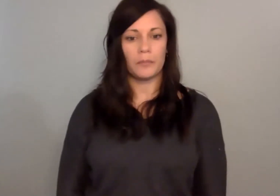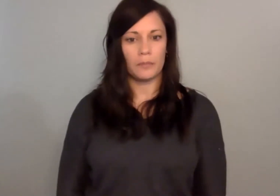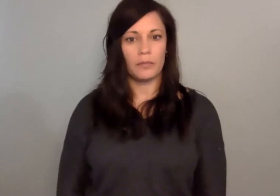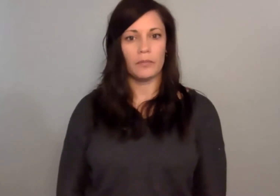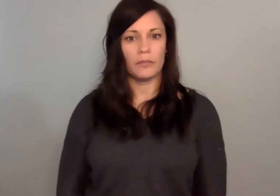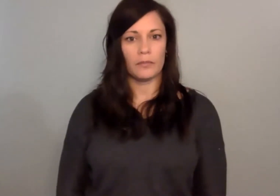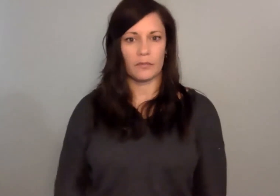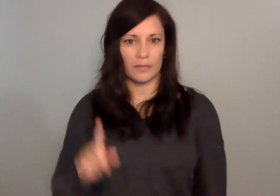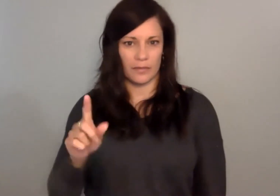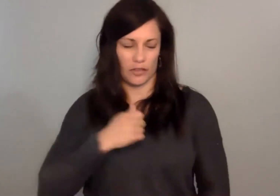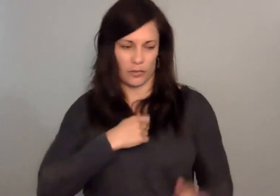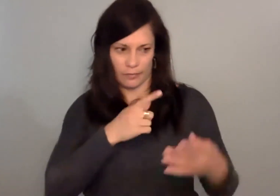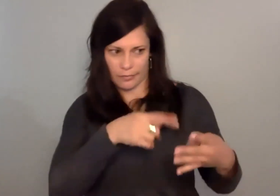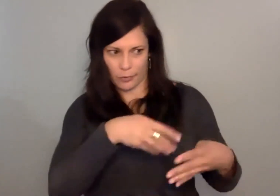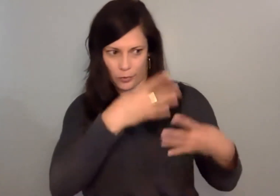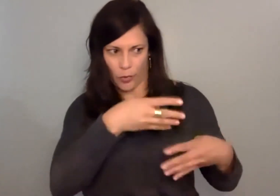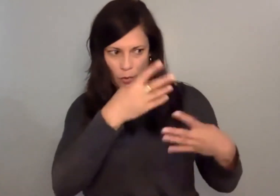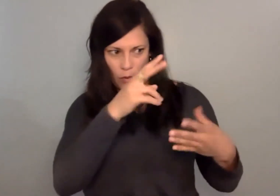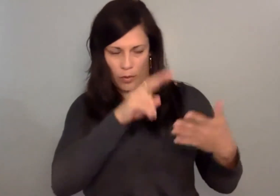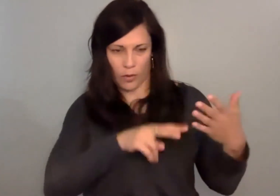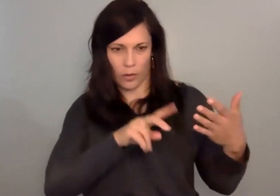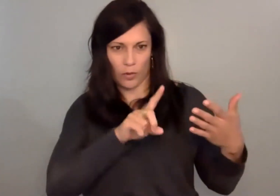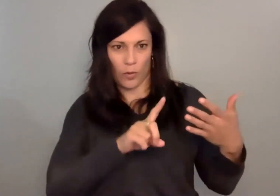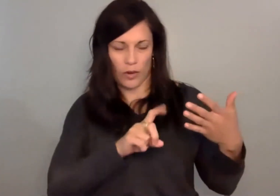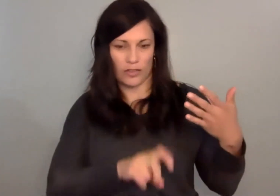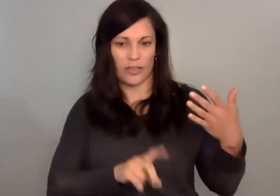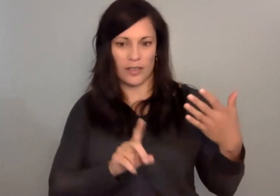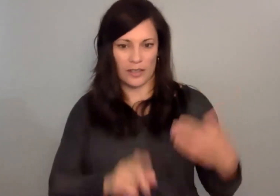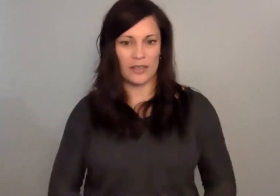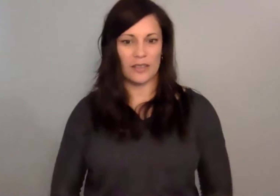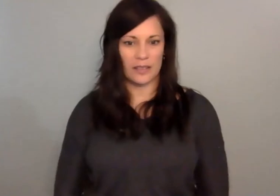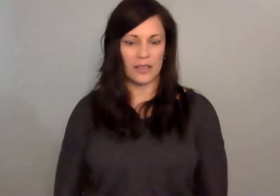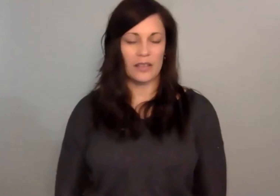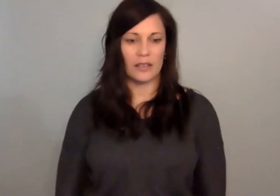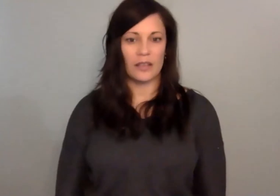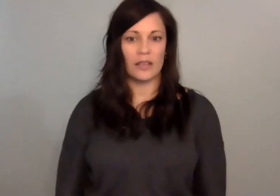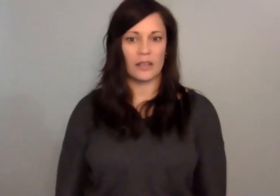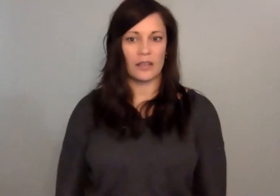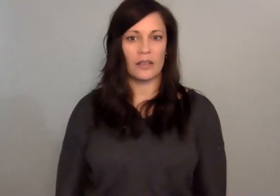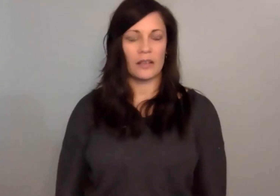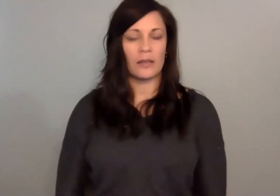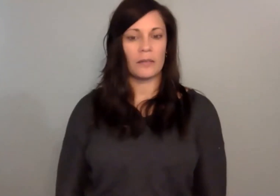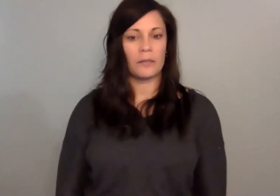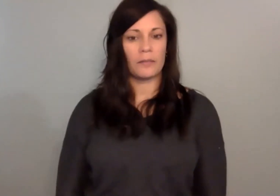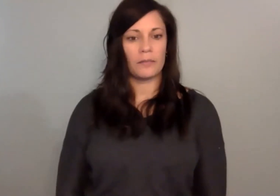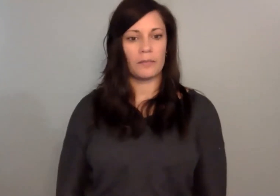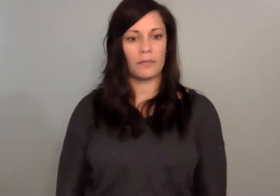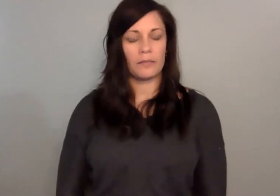I'm just sorry, I'm scrolling through the questions as they're coming in.